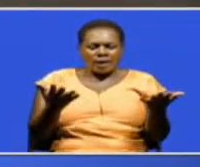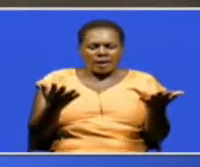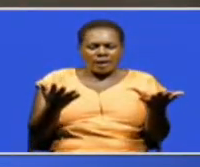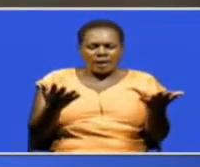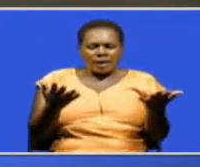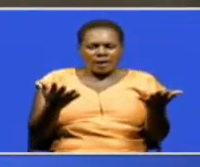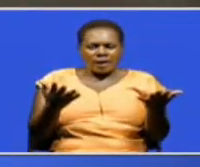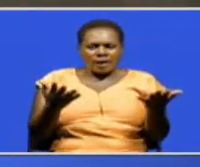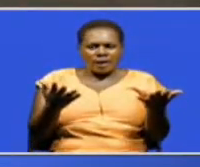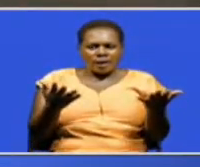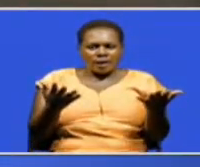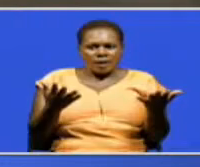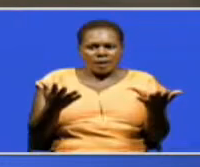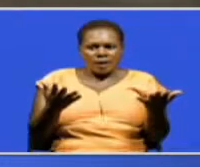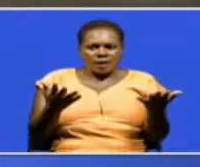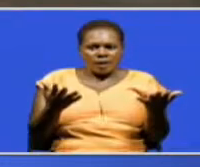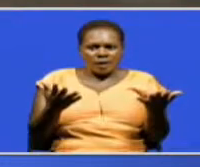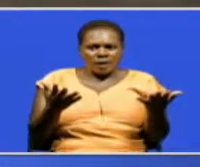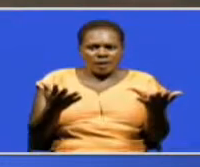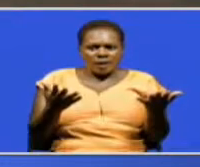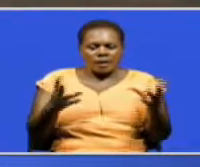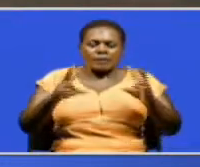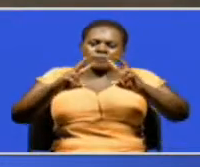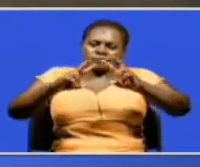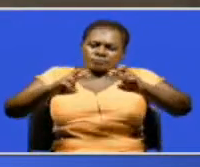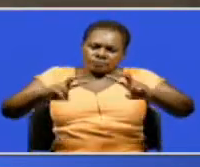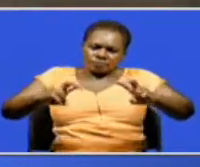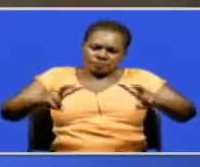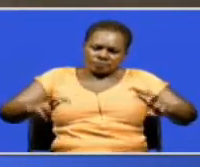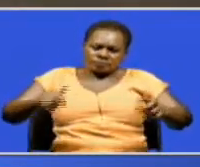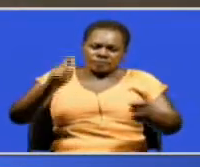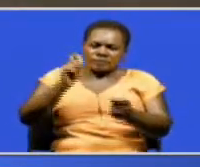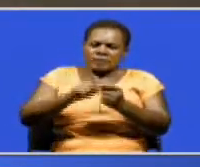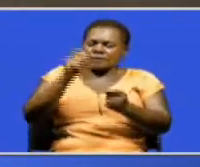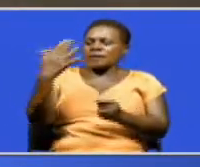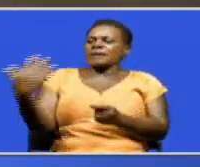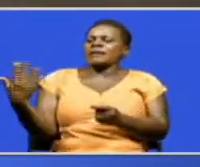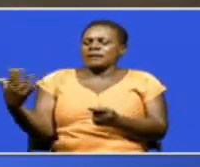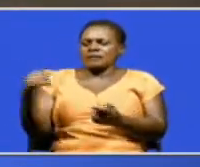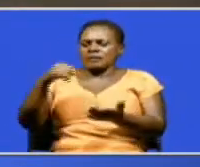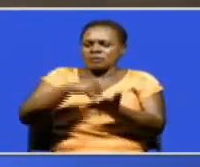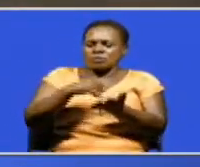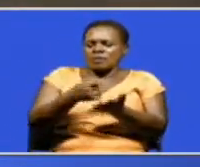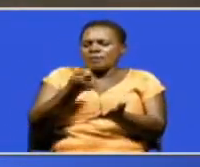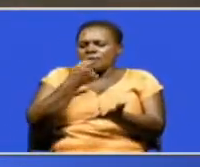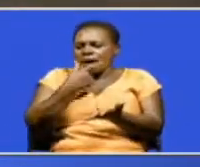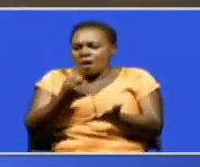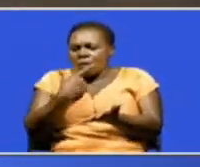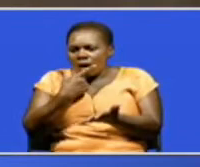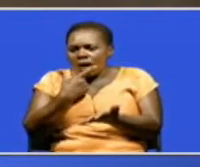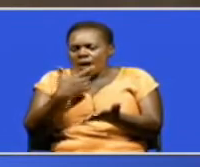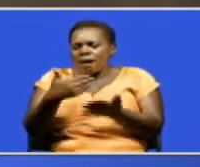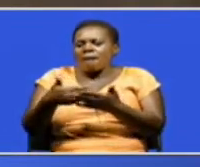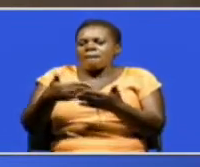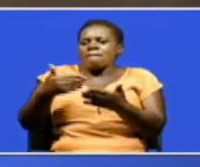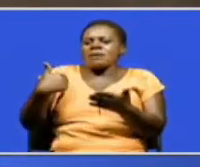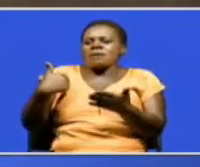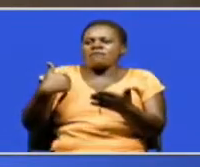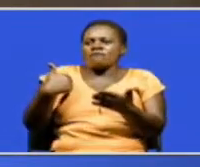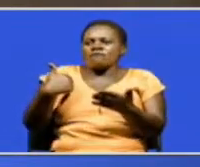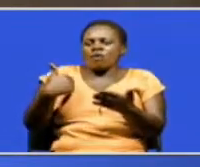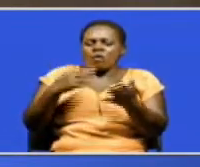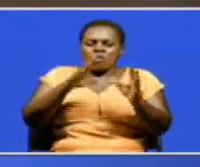they are mainly used for research of testing substances, including drugs, before the test can